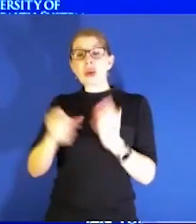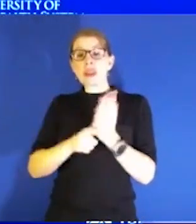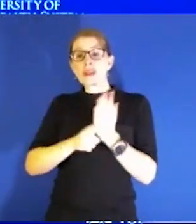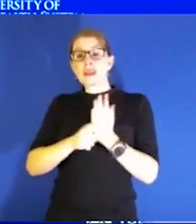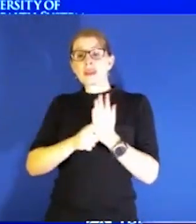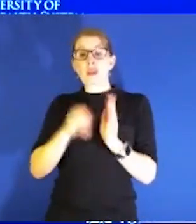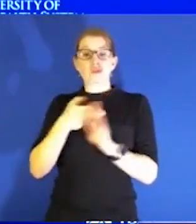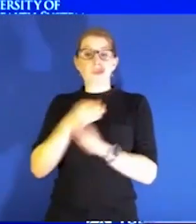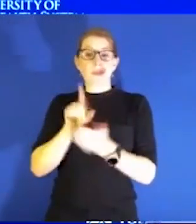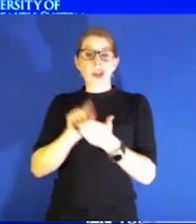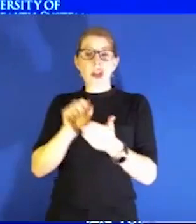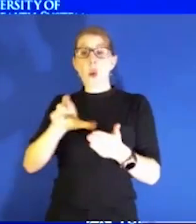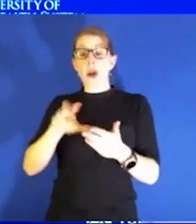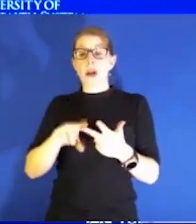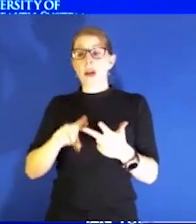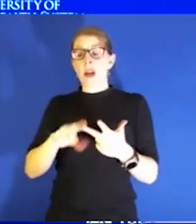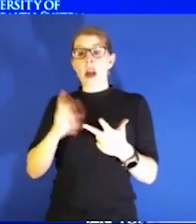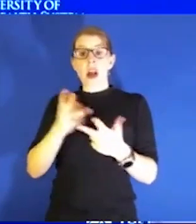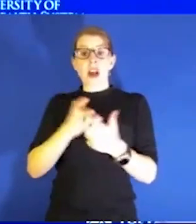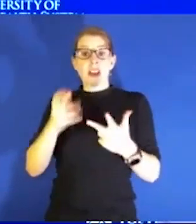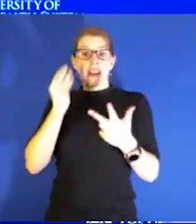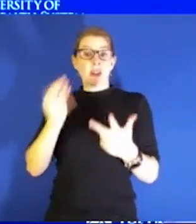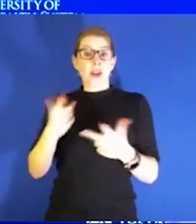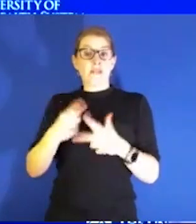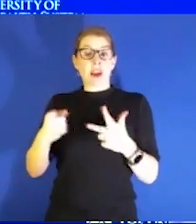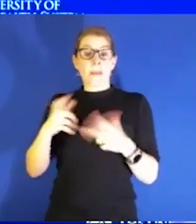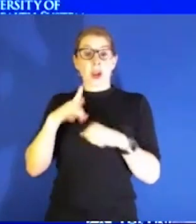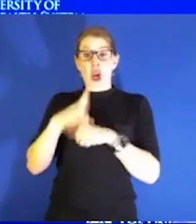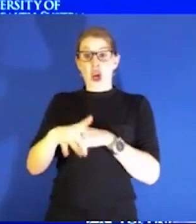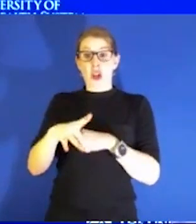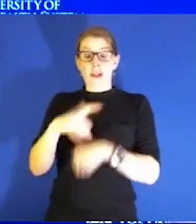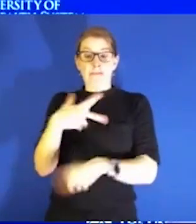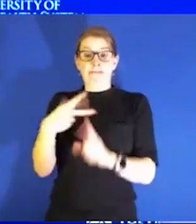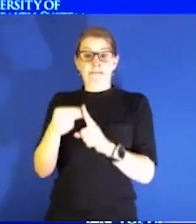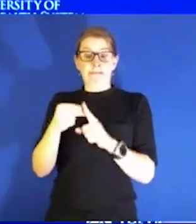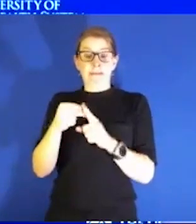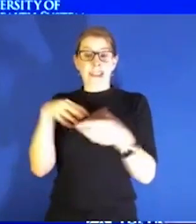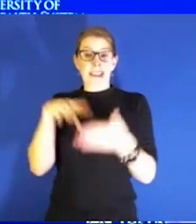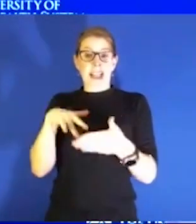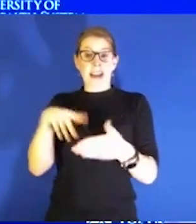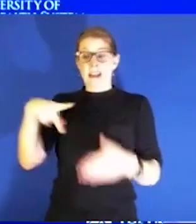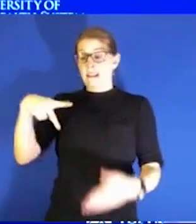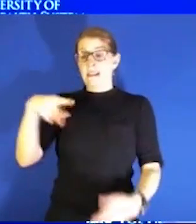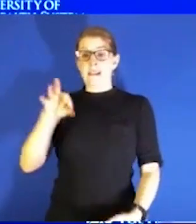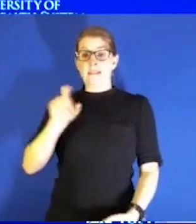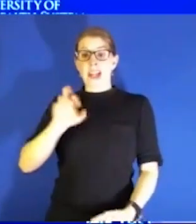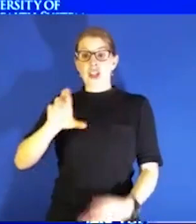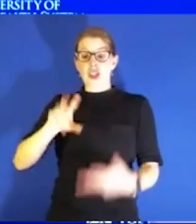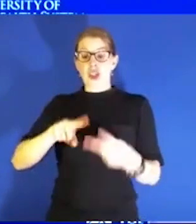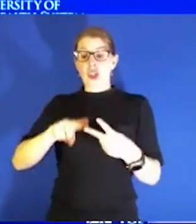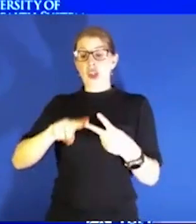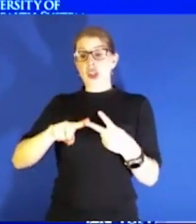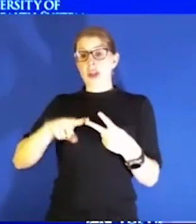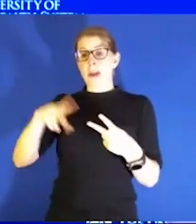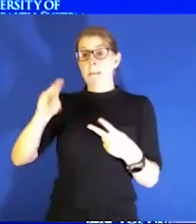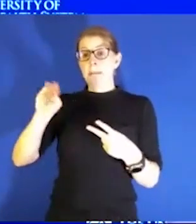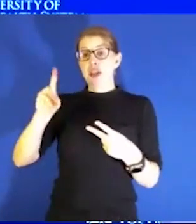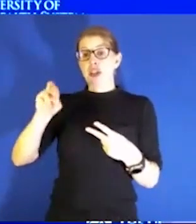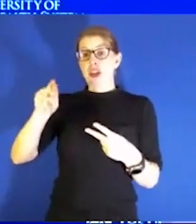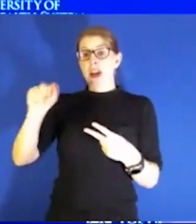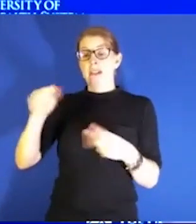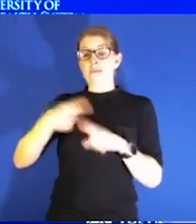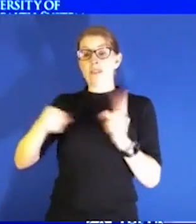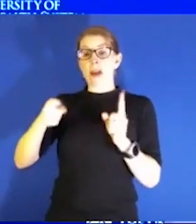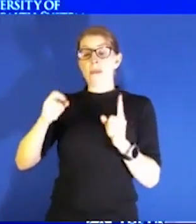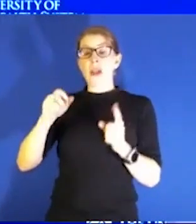a lot of the information we've gotten from those early vaccine studies with Pfizer and Moderna have been through New England Journal of Medicine. So maybe something will be published